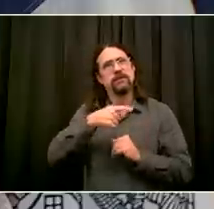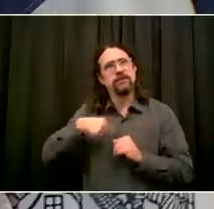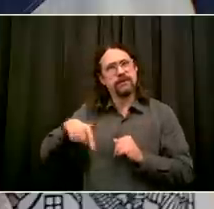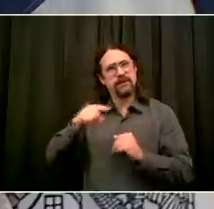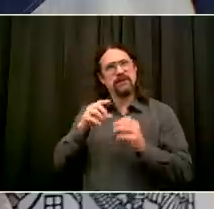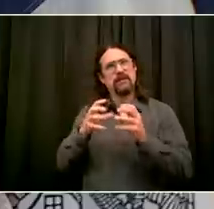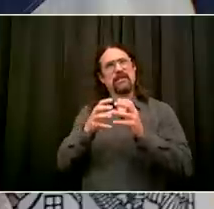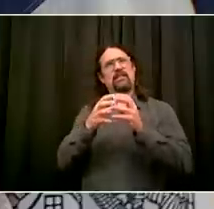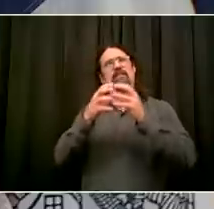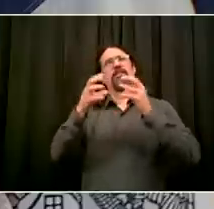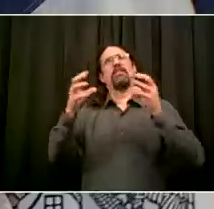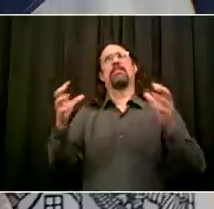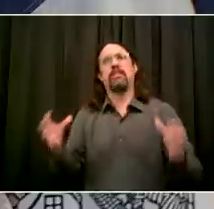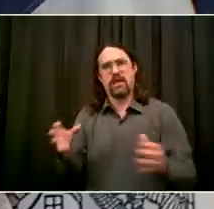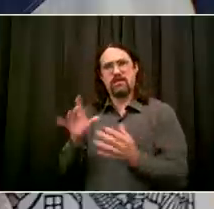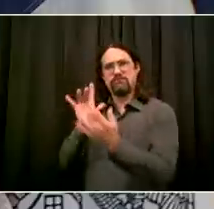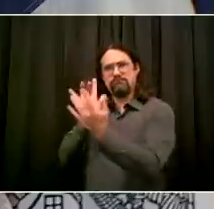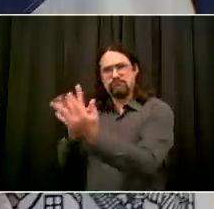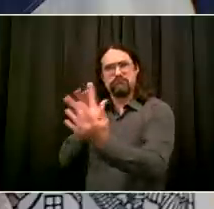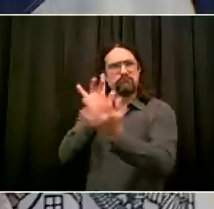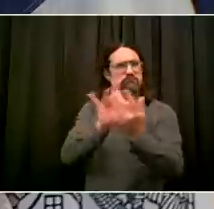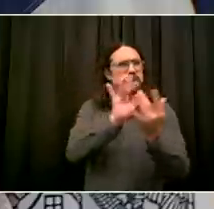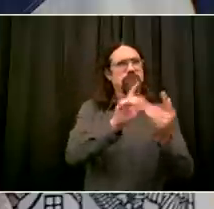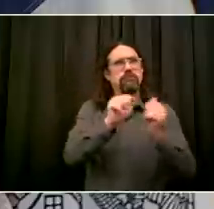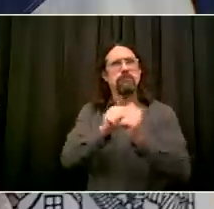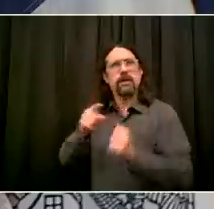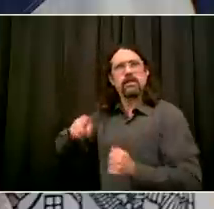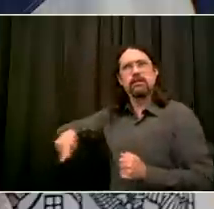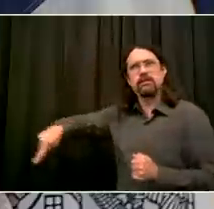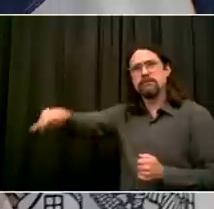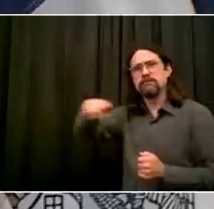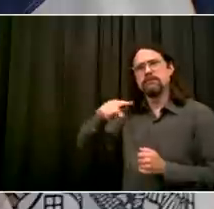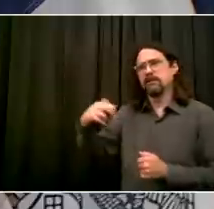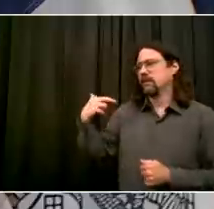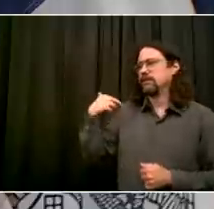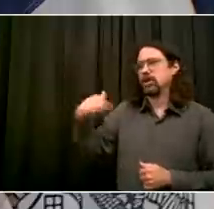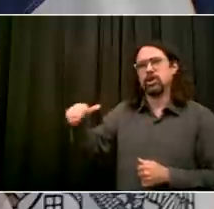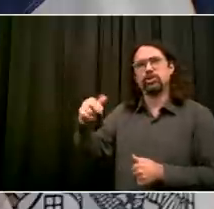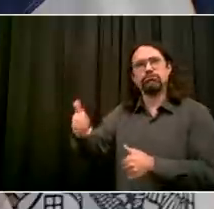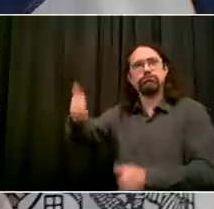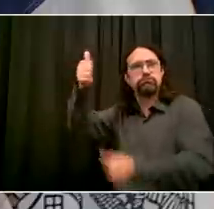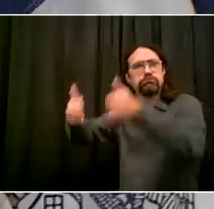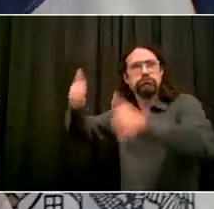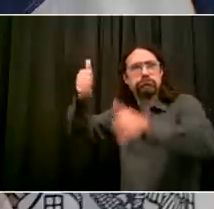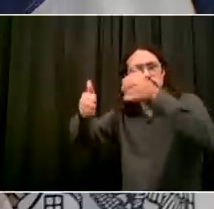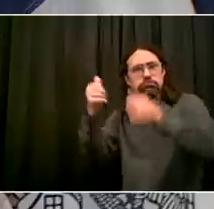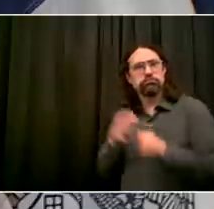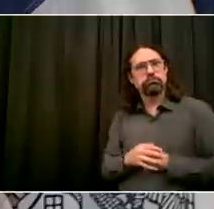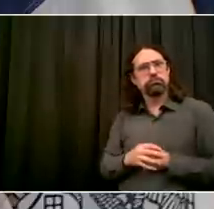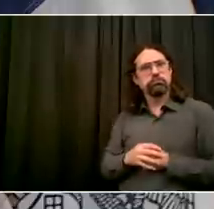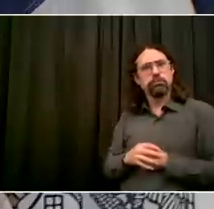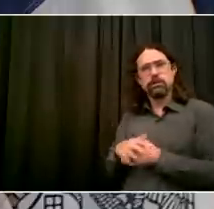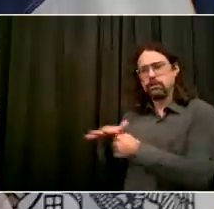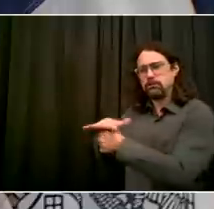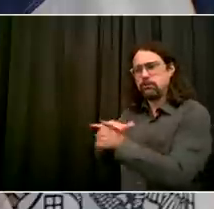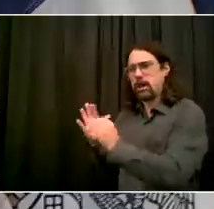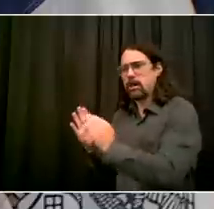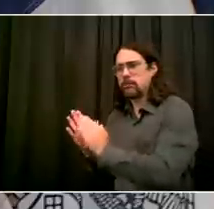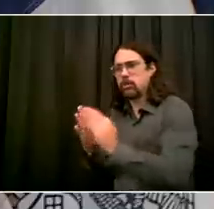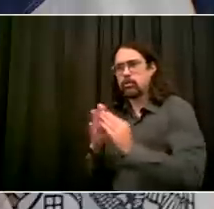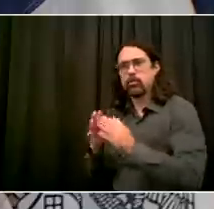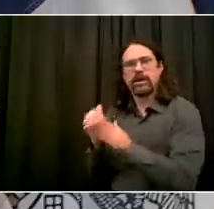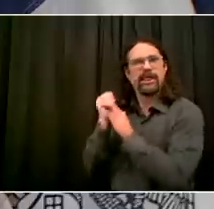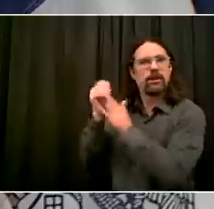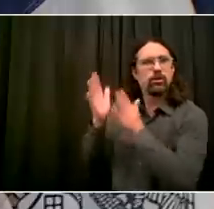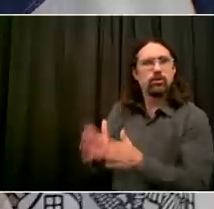voices telling people not to wear masks, telling them coronavirus is a hoax. You saw a very painful example of that when